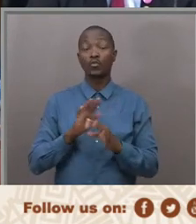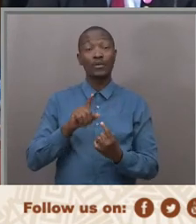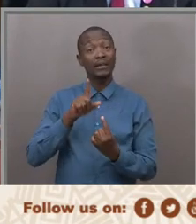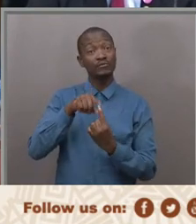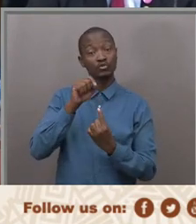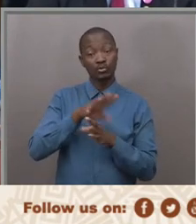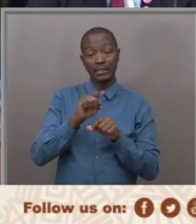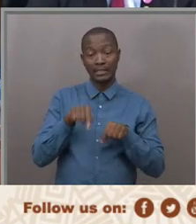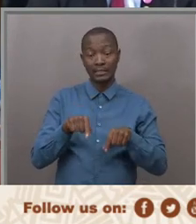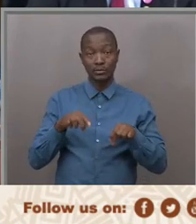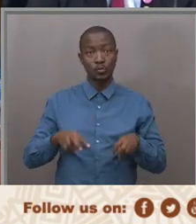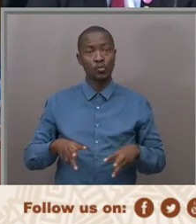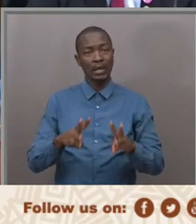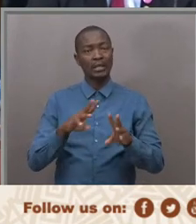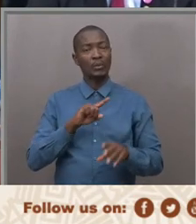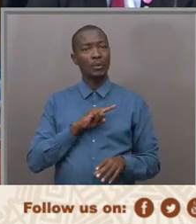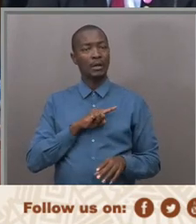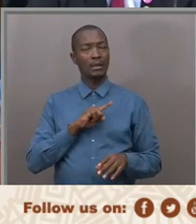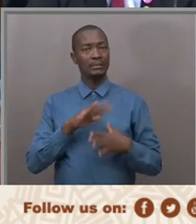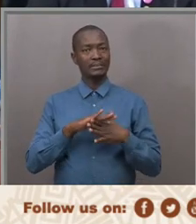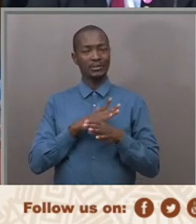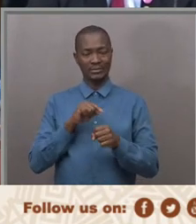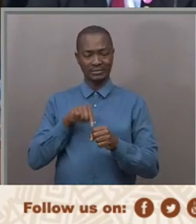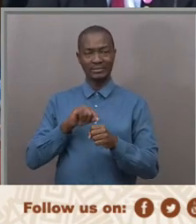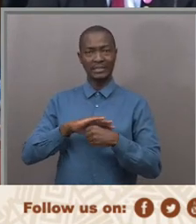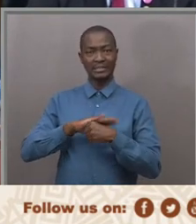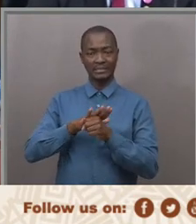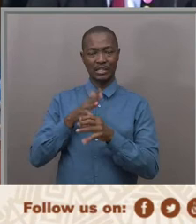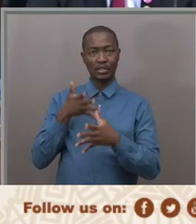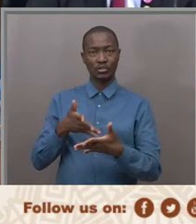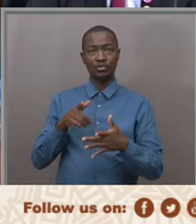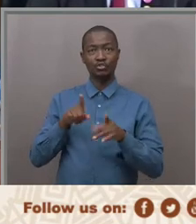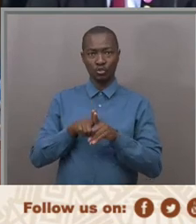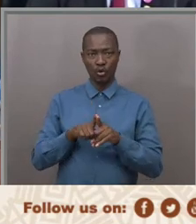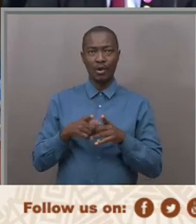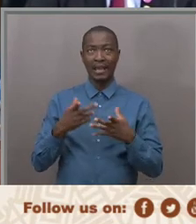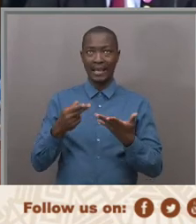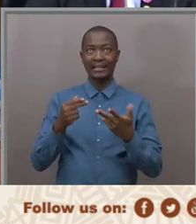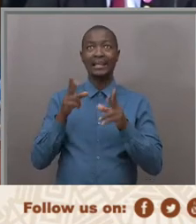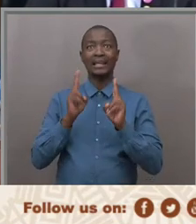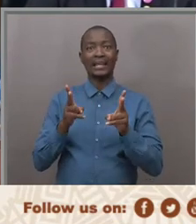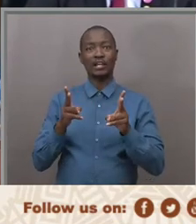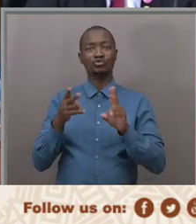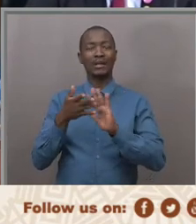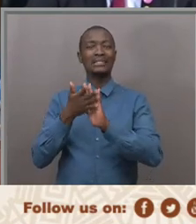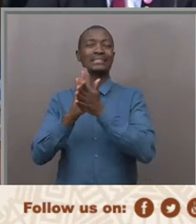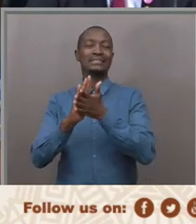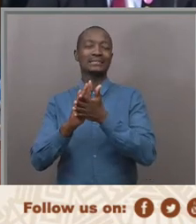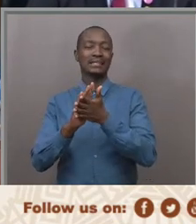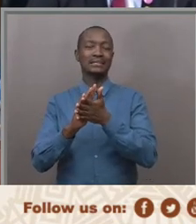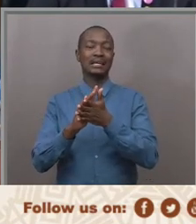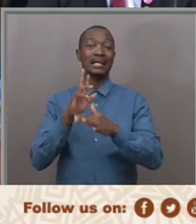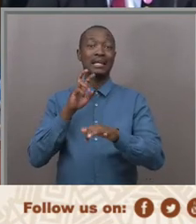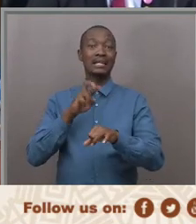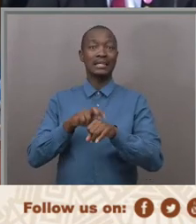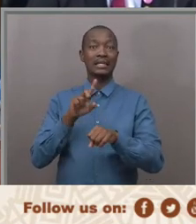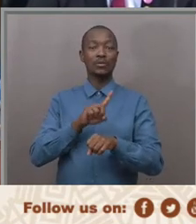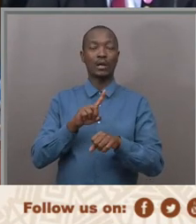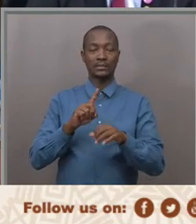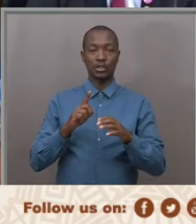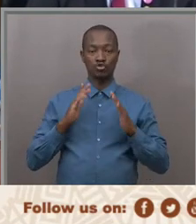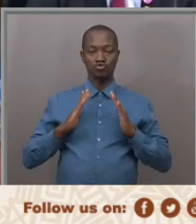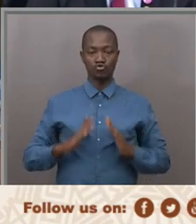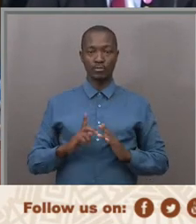approach because pandemics and natural disasters require humanity to respond